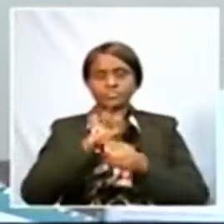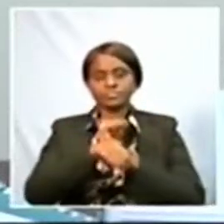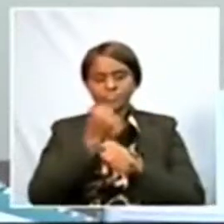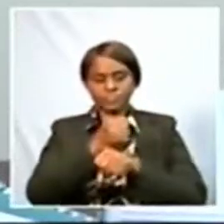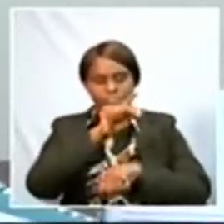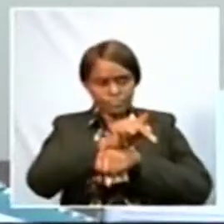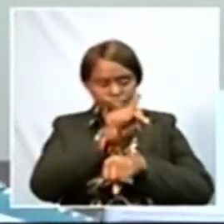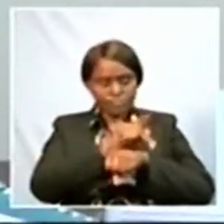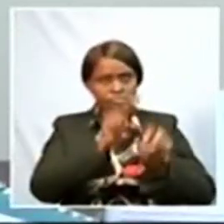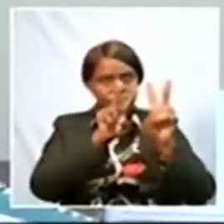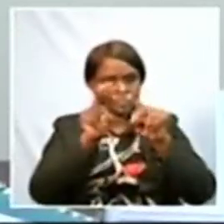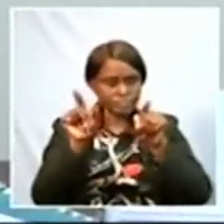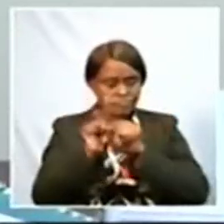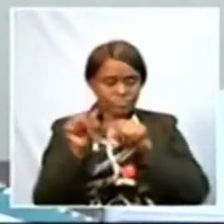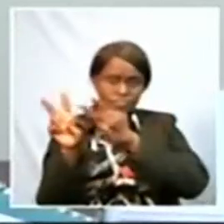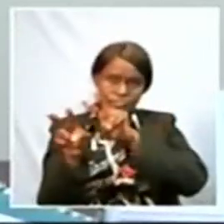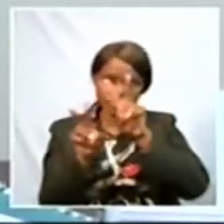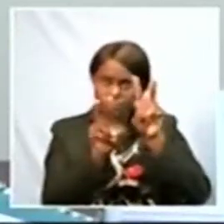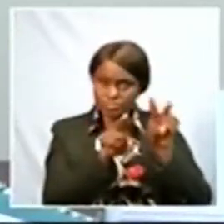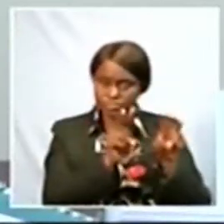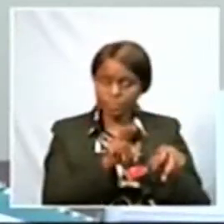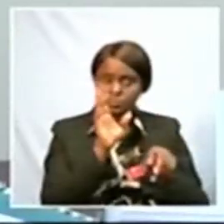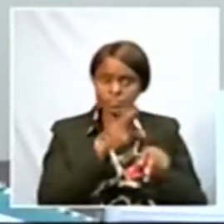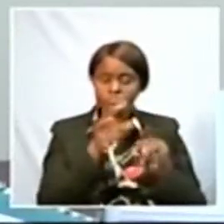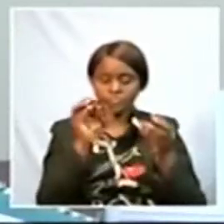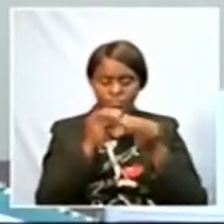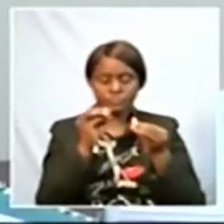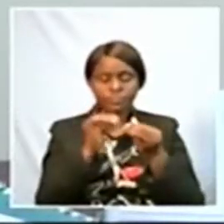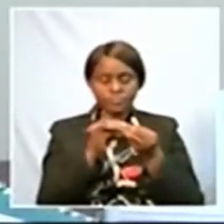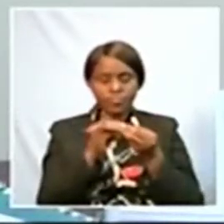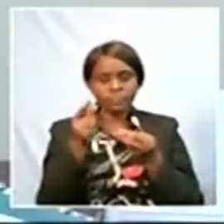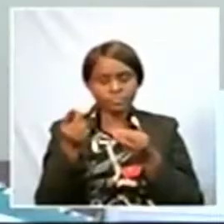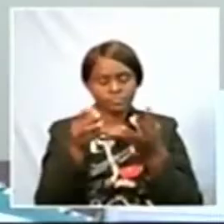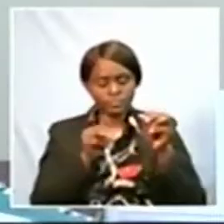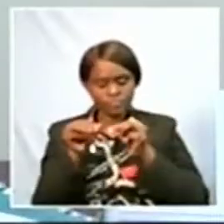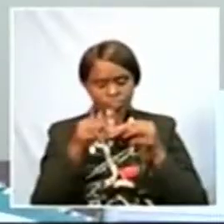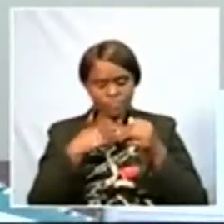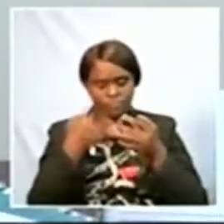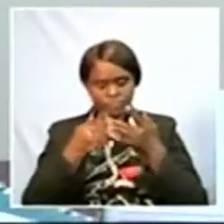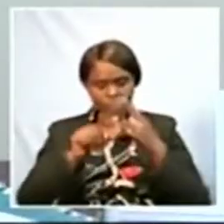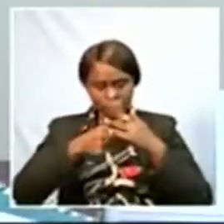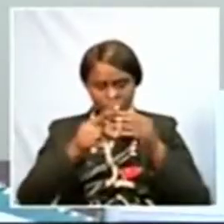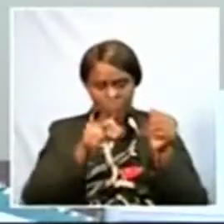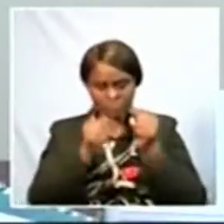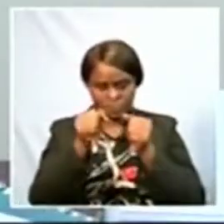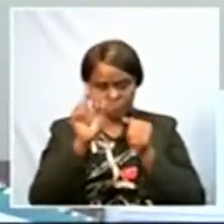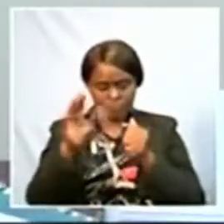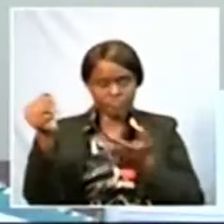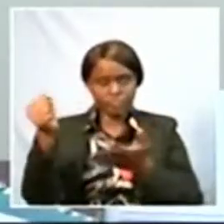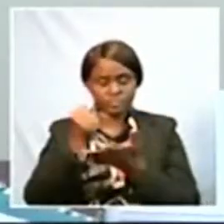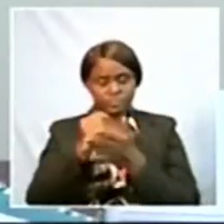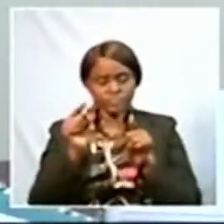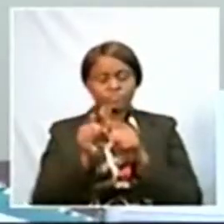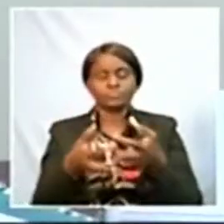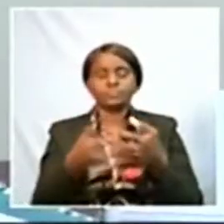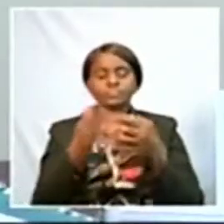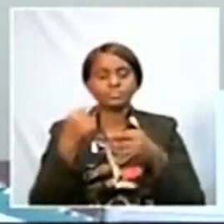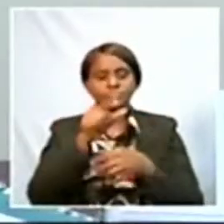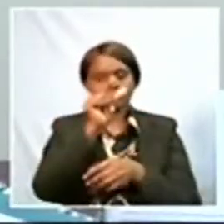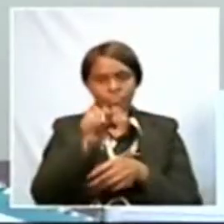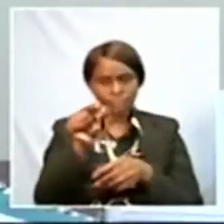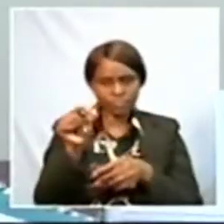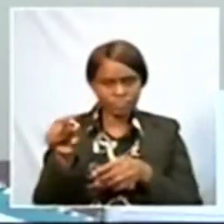project monitoring and supervision. Furthermore, management has initiated a strategy of appointing an engineer for each and